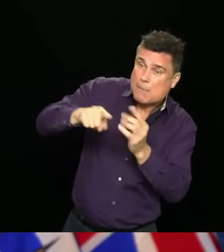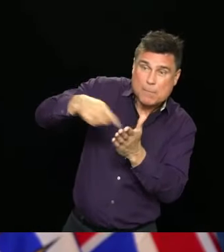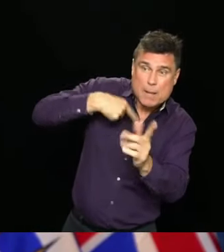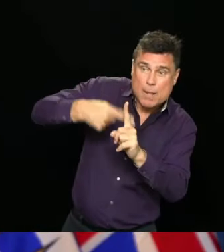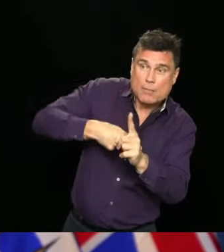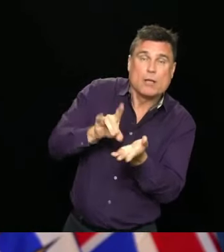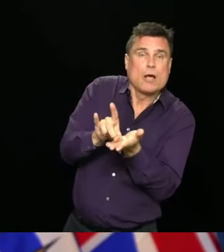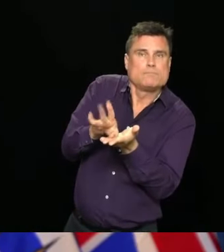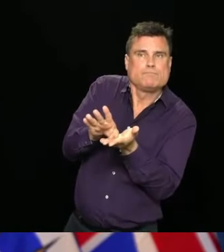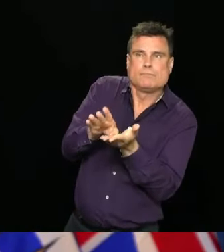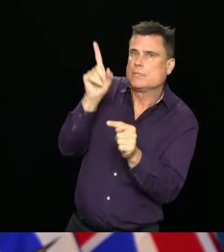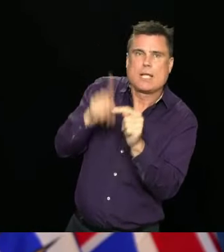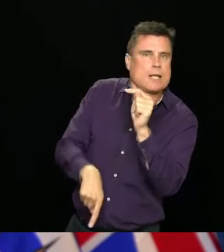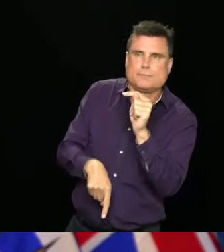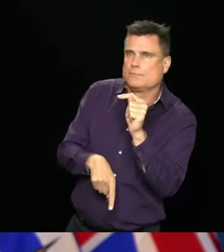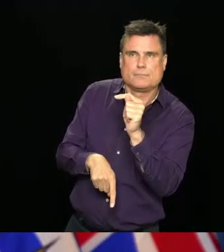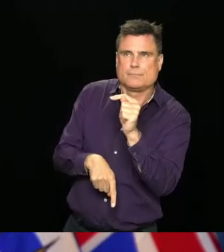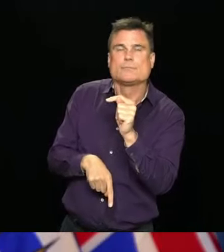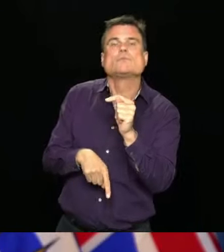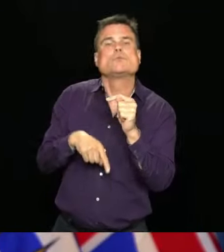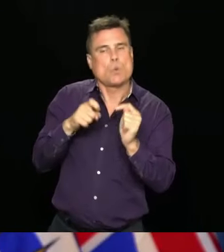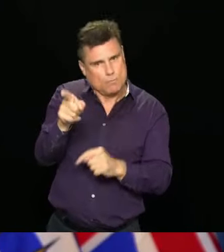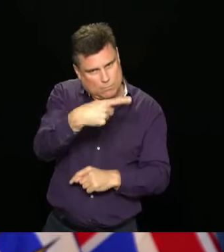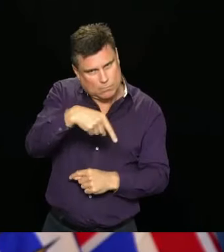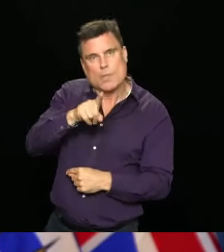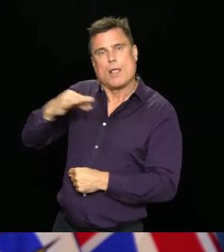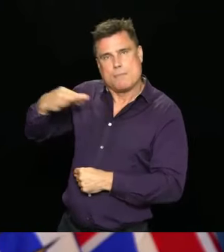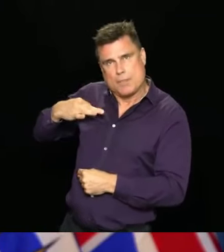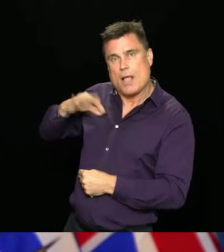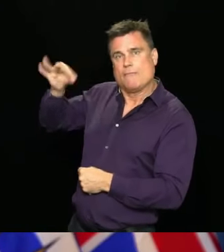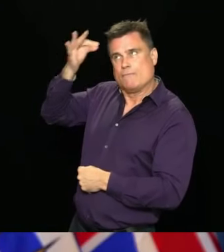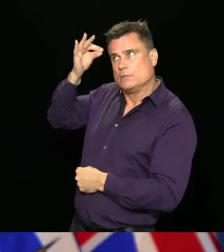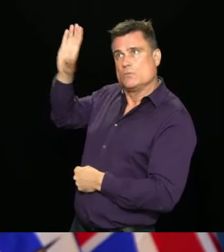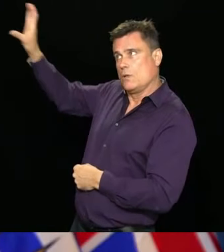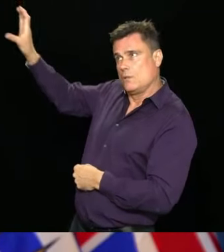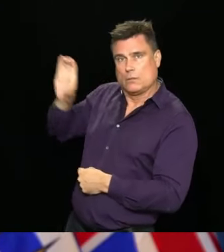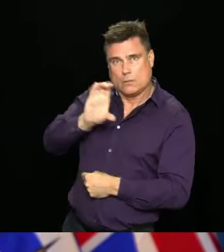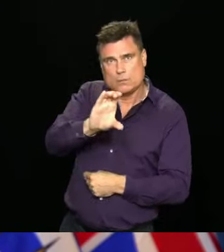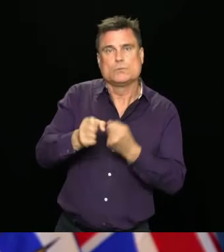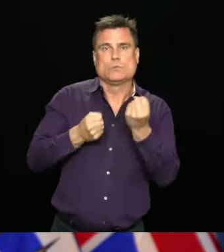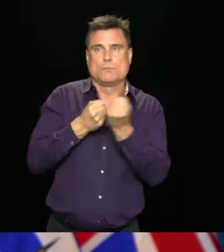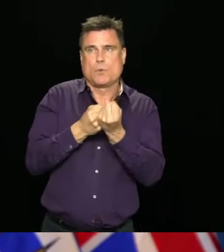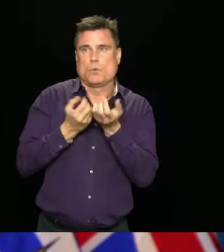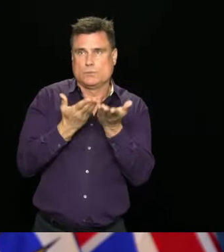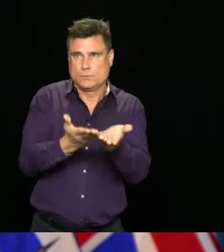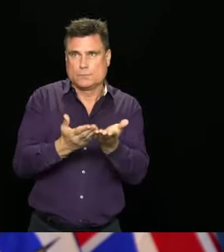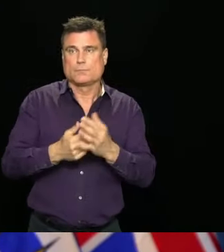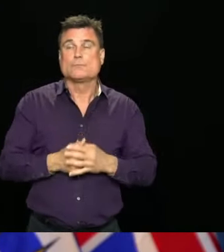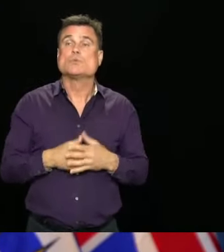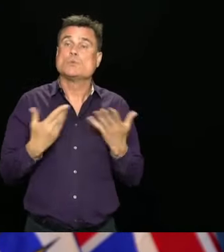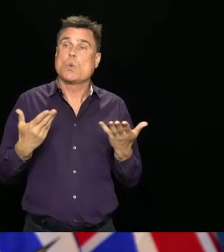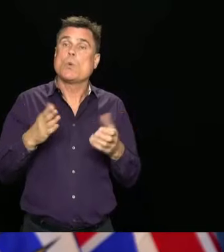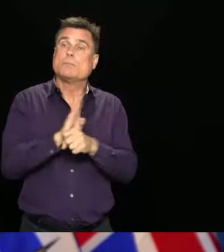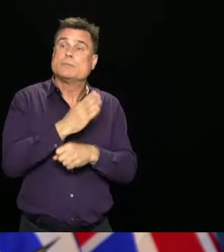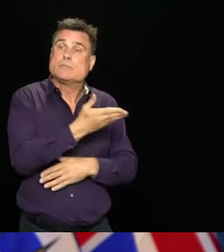able to apply for the program, which will then give some relief to businesses who've been hardest hit by the